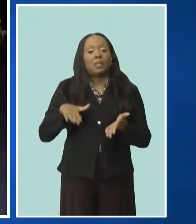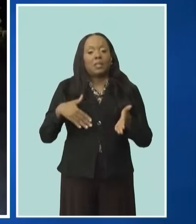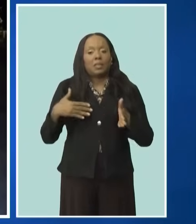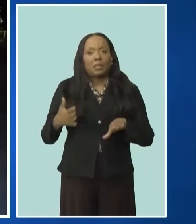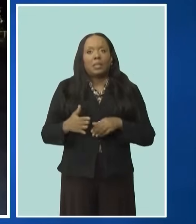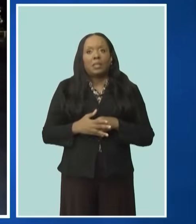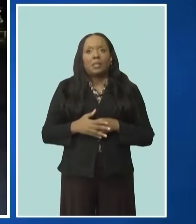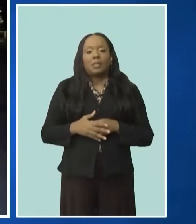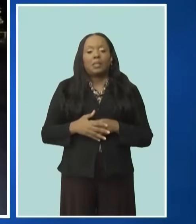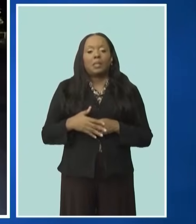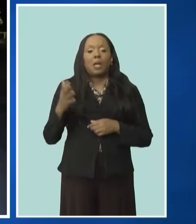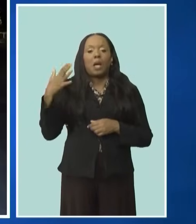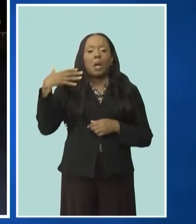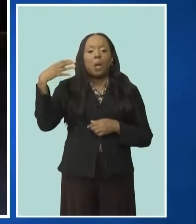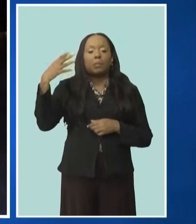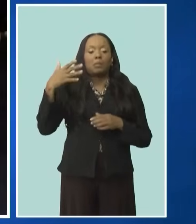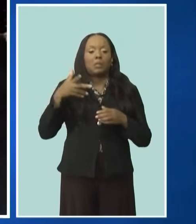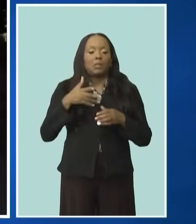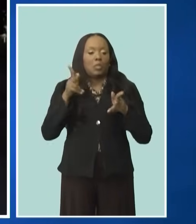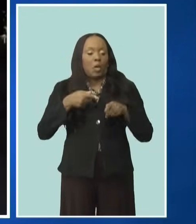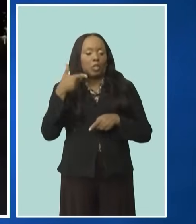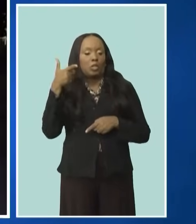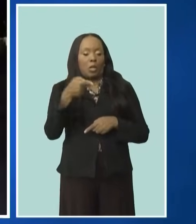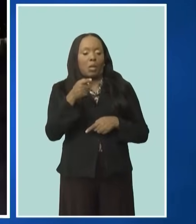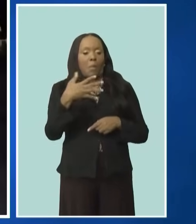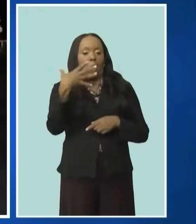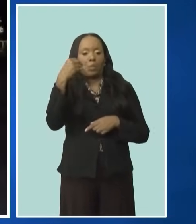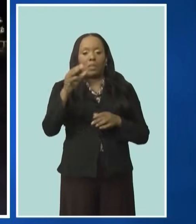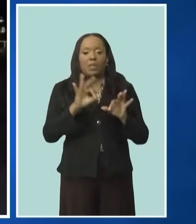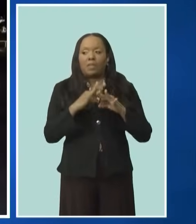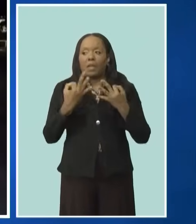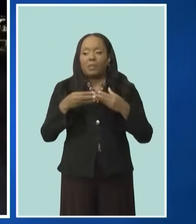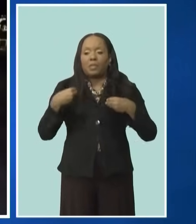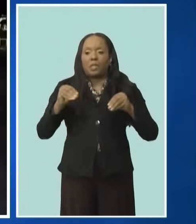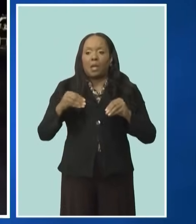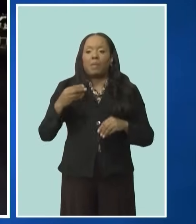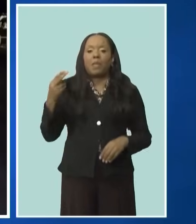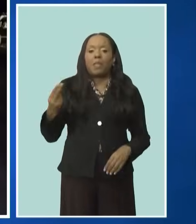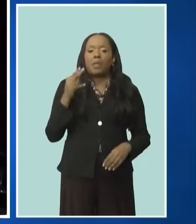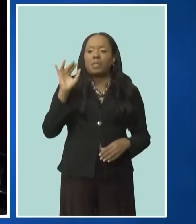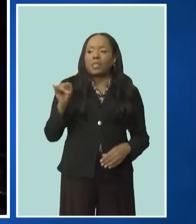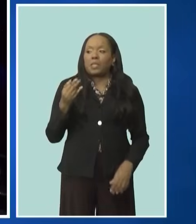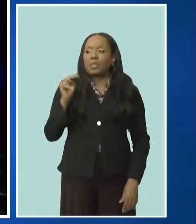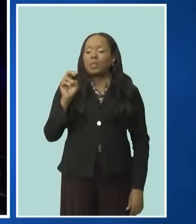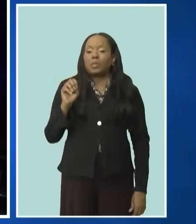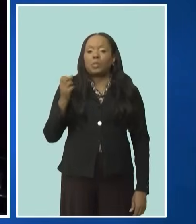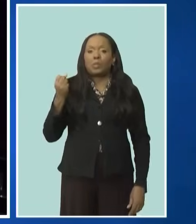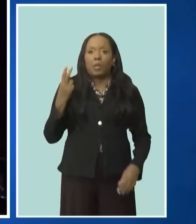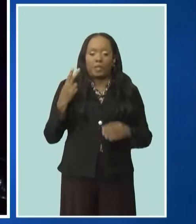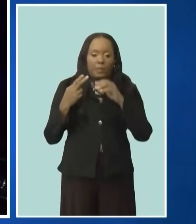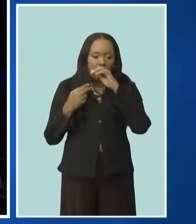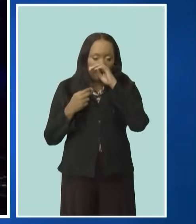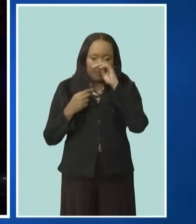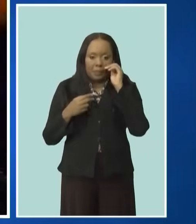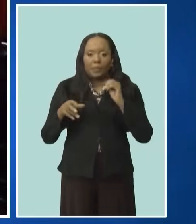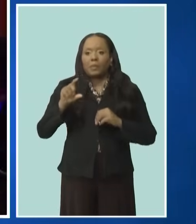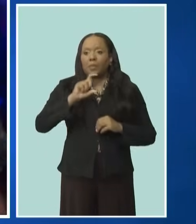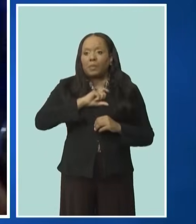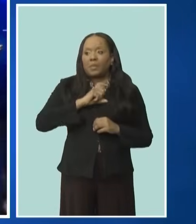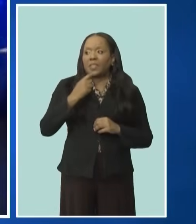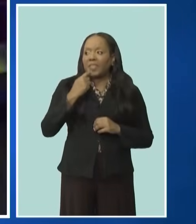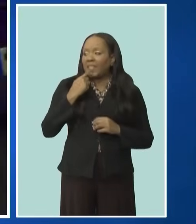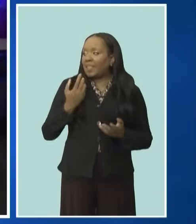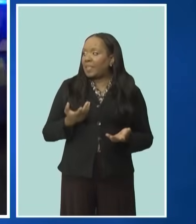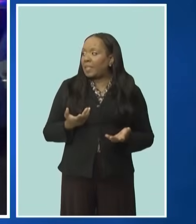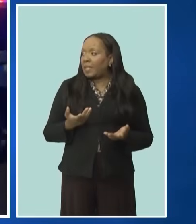outside his family's variety shop around 9 p.m. on Thursday, June 12th. Police investigations revealed